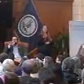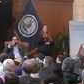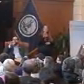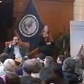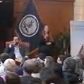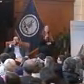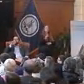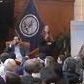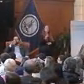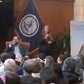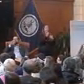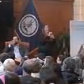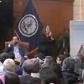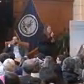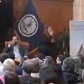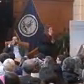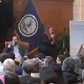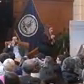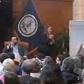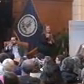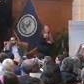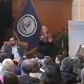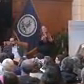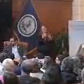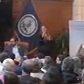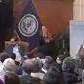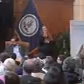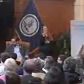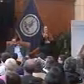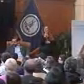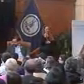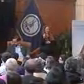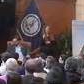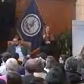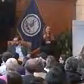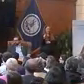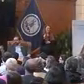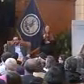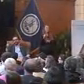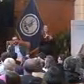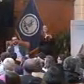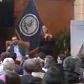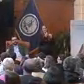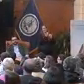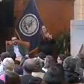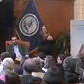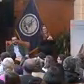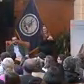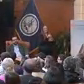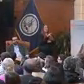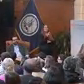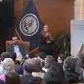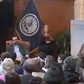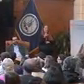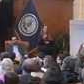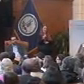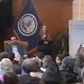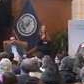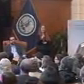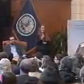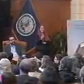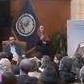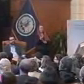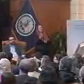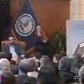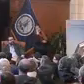the fire marshal of Charlottesville, who has capped this, our school's largest room, at 230. I believe there's a sign on the